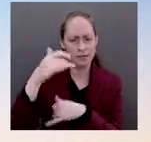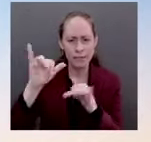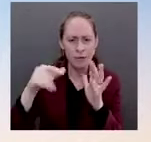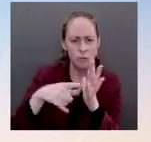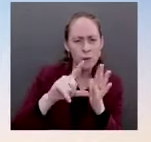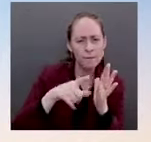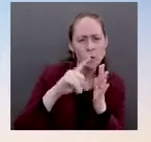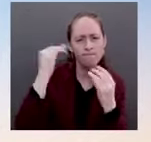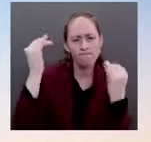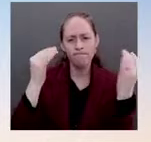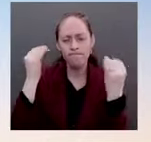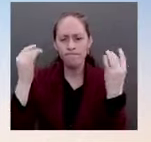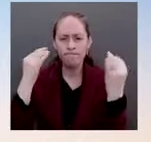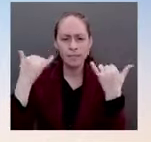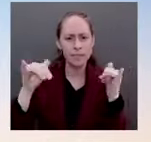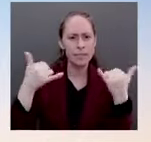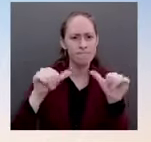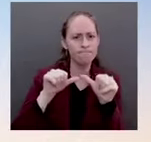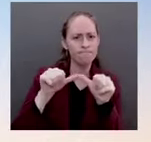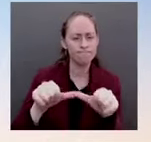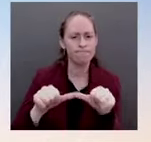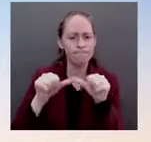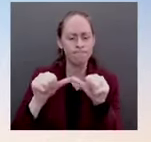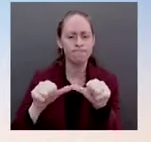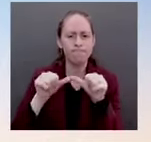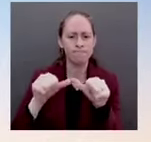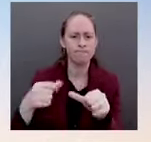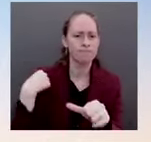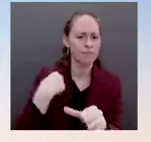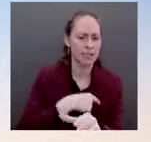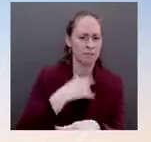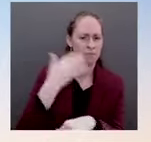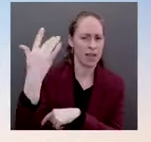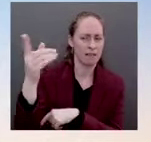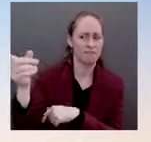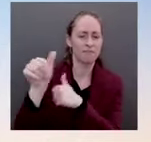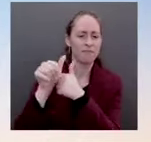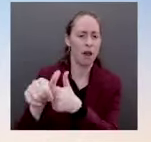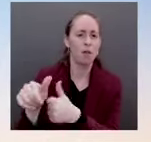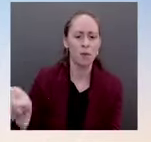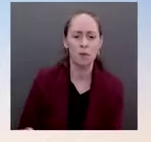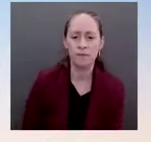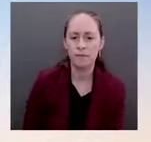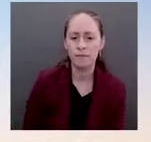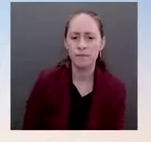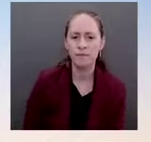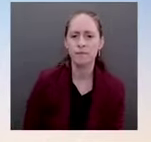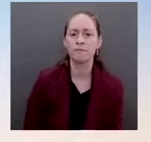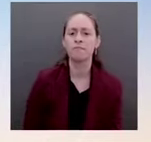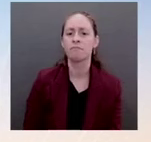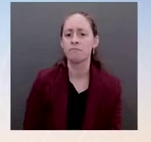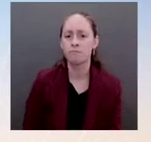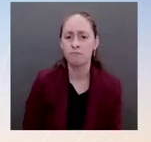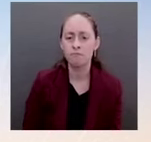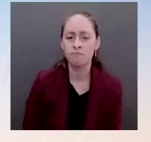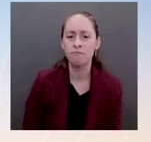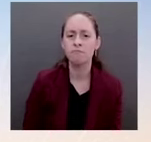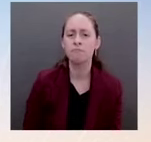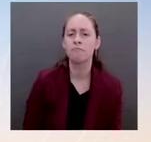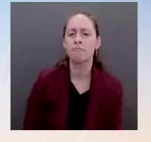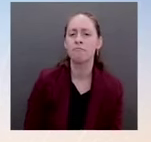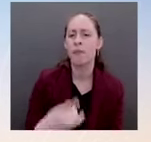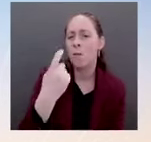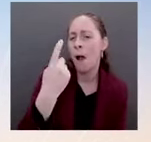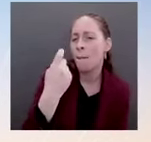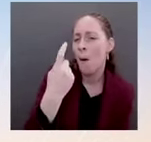but we'll wait for the CDC to make any changes here. And on the Supreme Court, I think I've thought of one more way. Okay, go ahead. Which is only to say that when